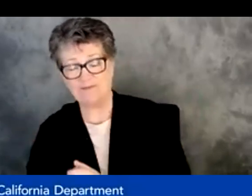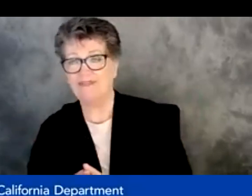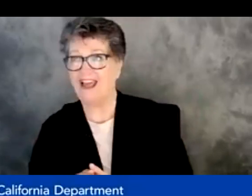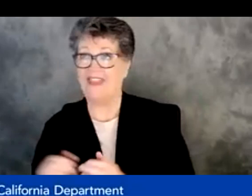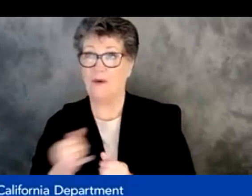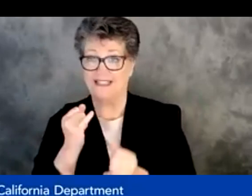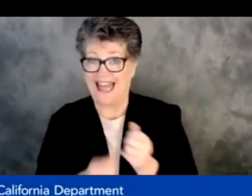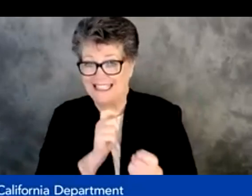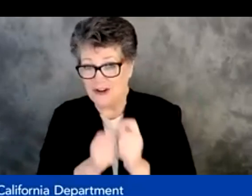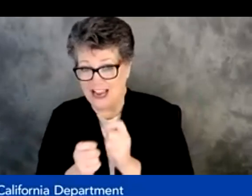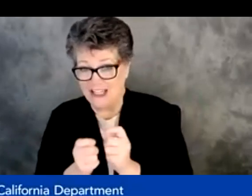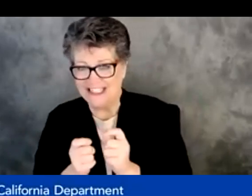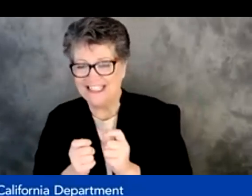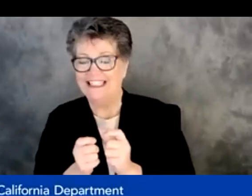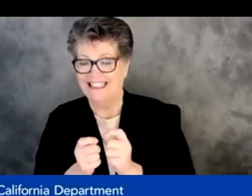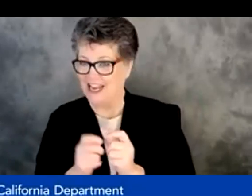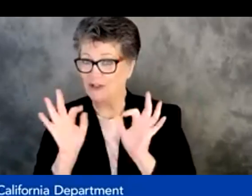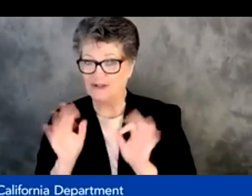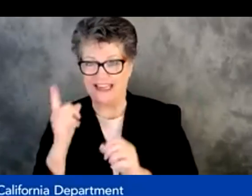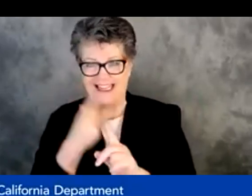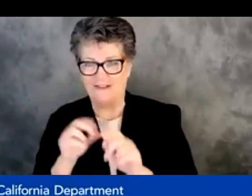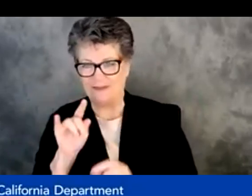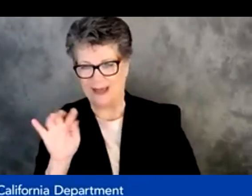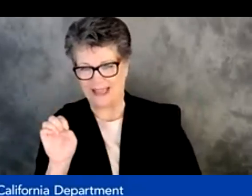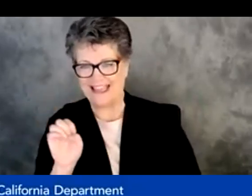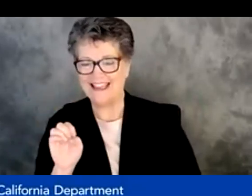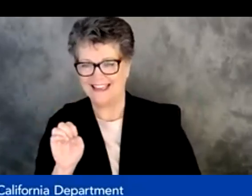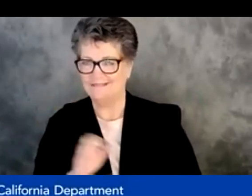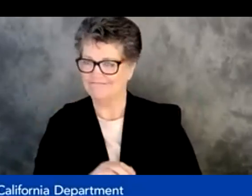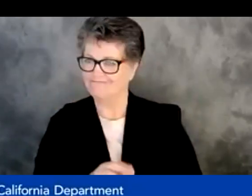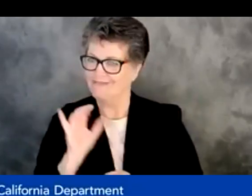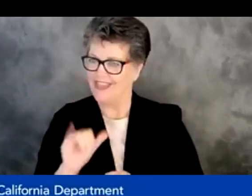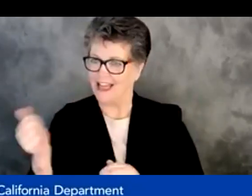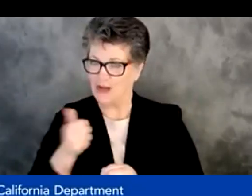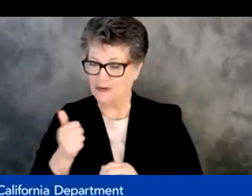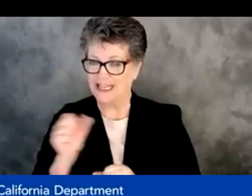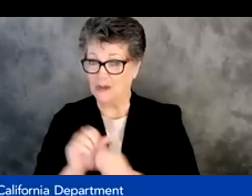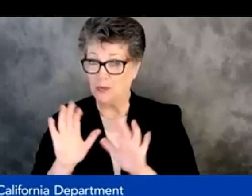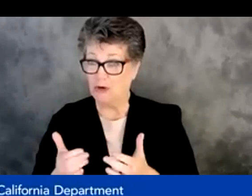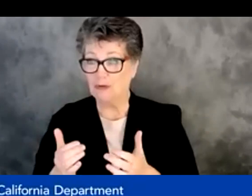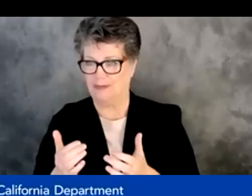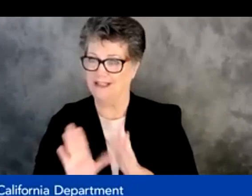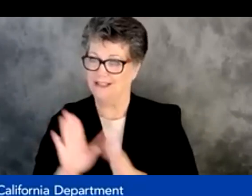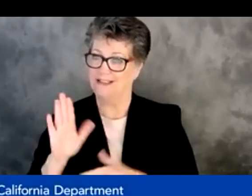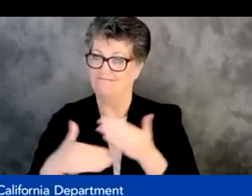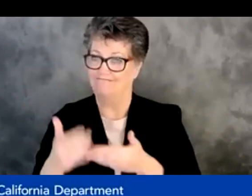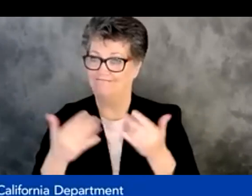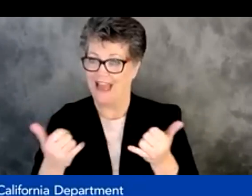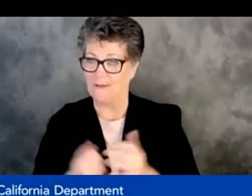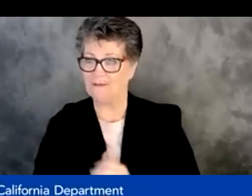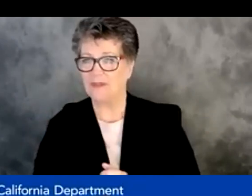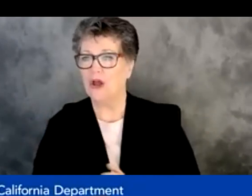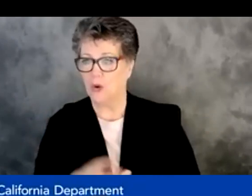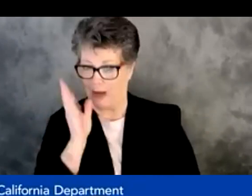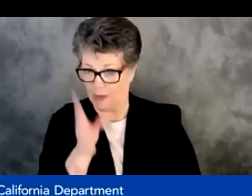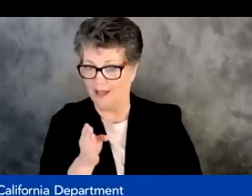last iteration, and it was great to hear from Debbie that that's in progress and underway now. So we